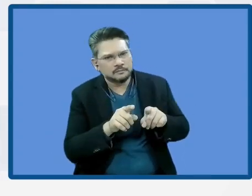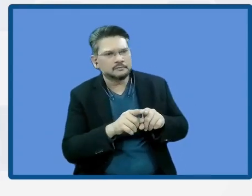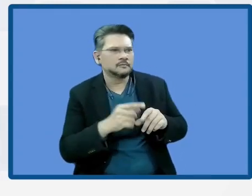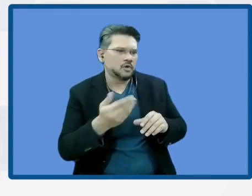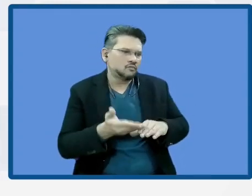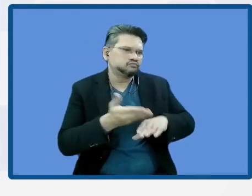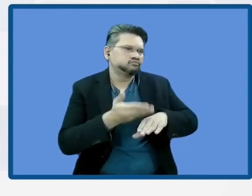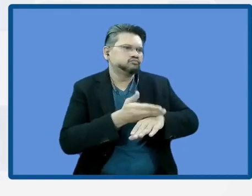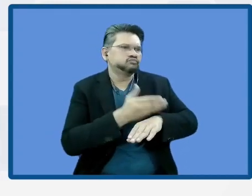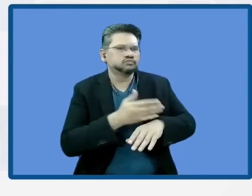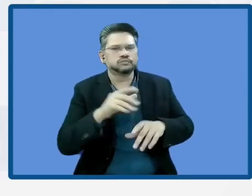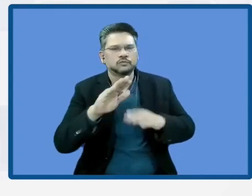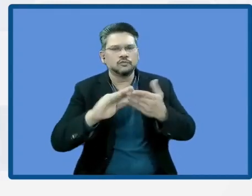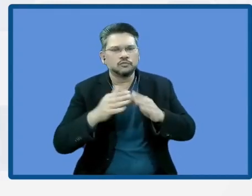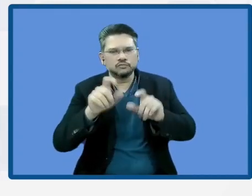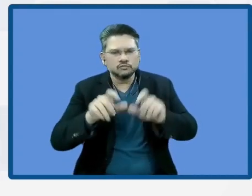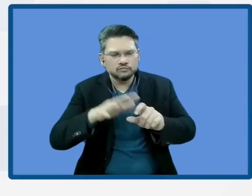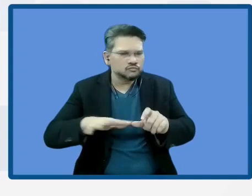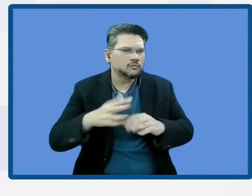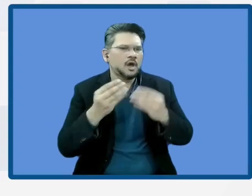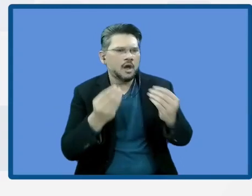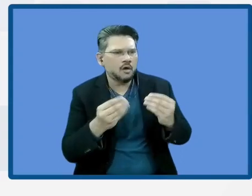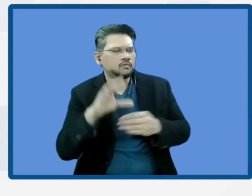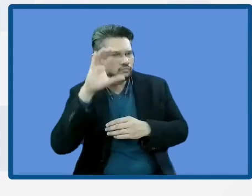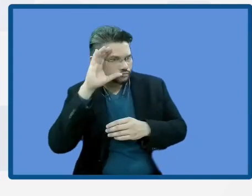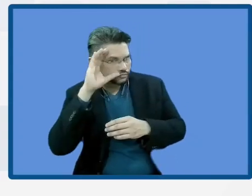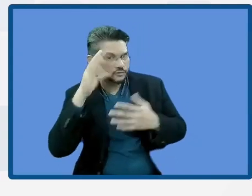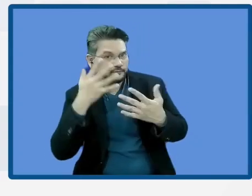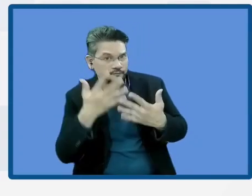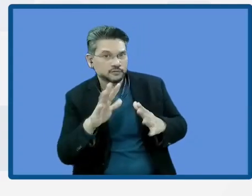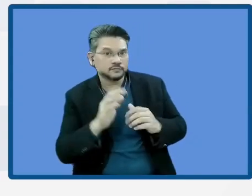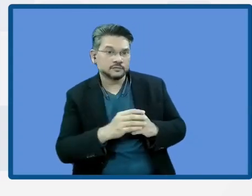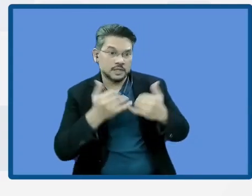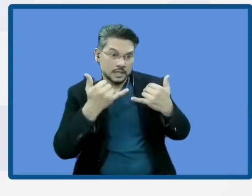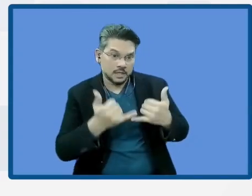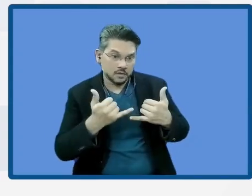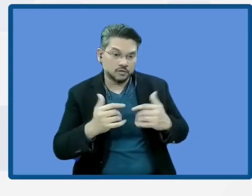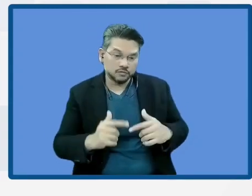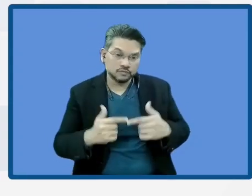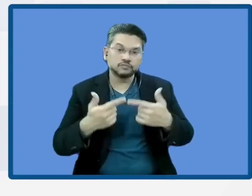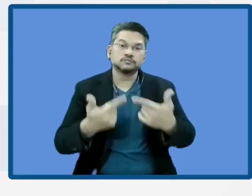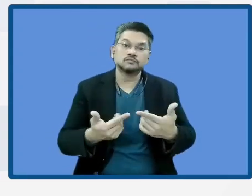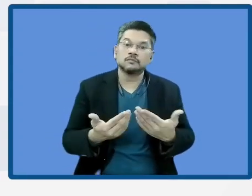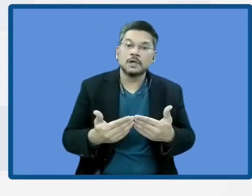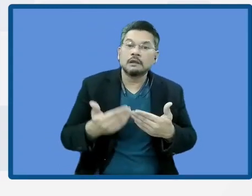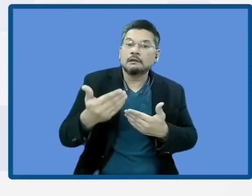community. We're now going to move on to questions that we are getting from